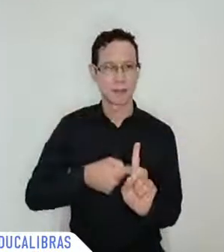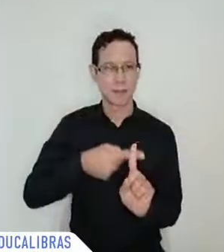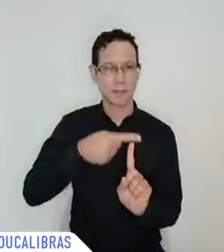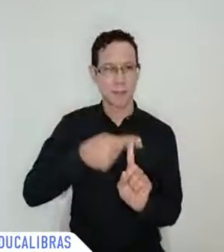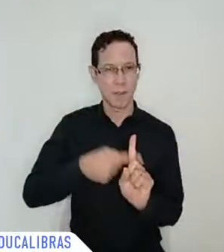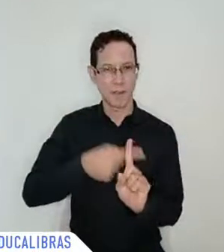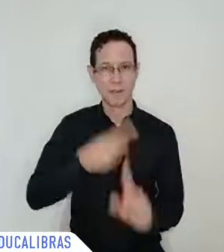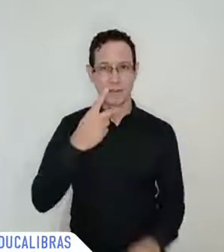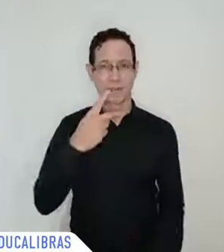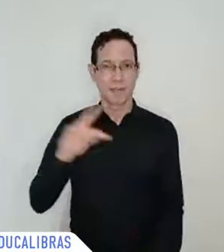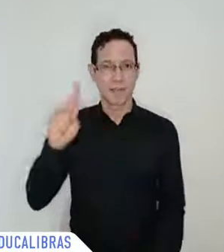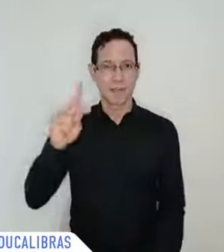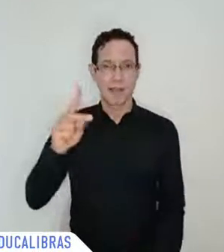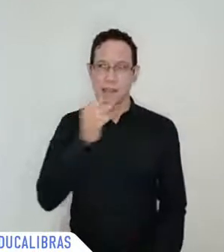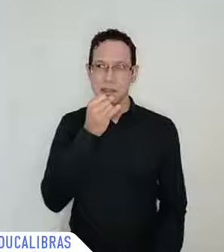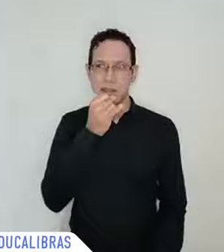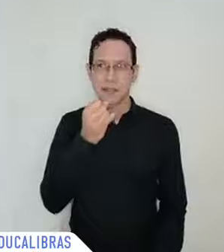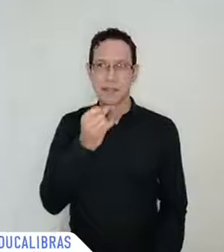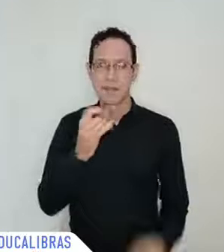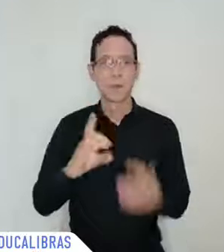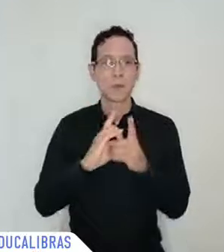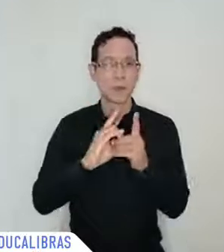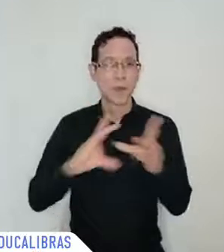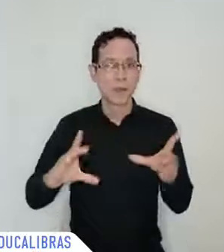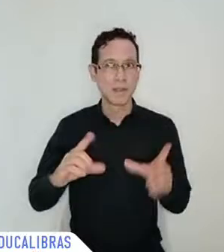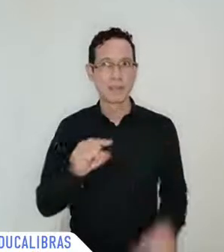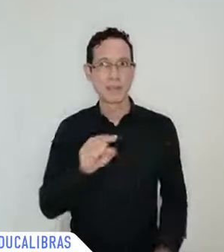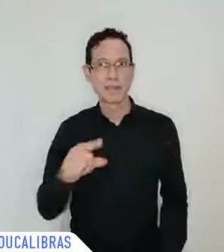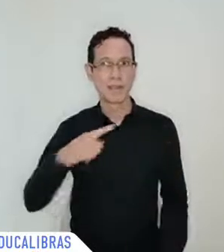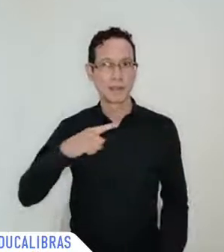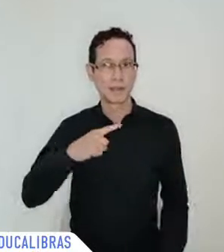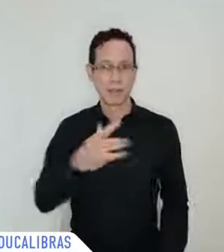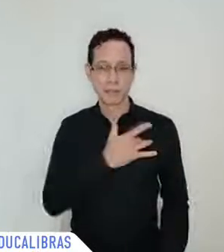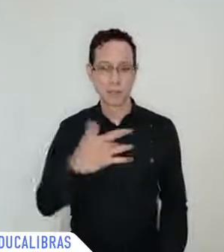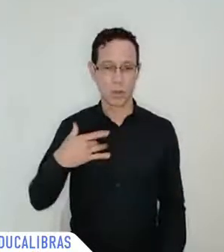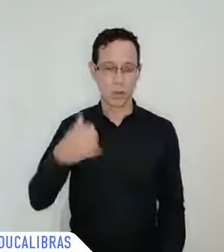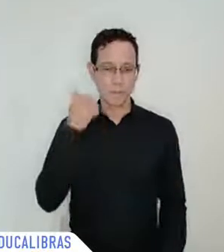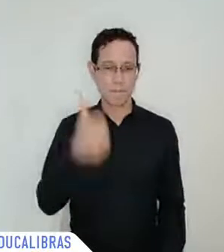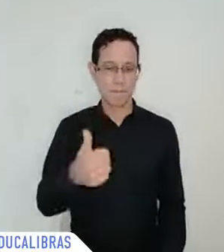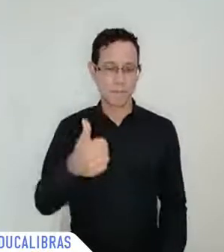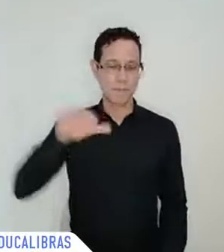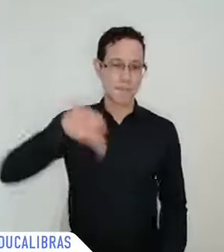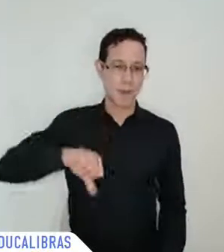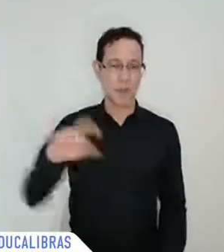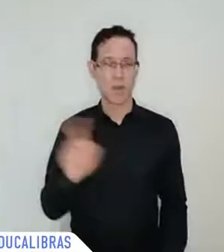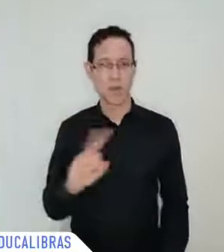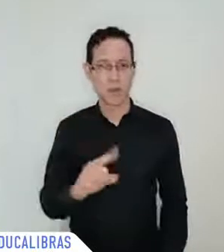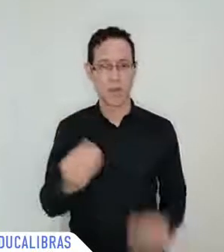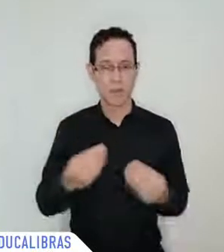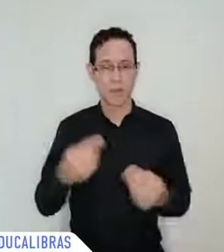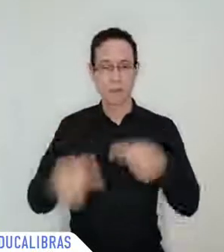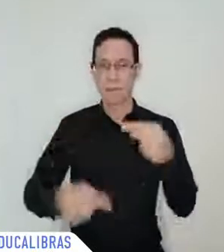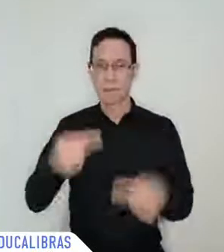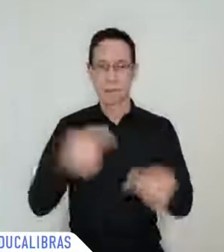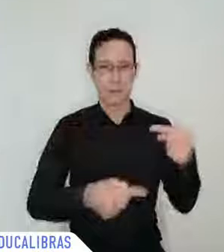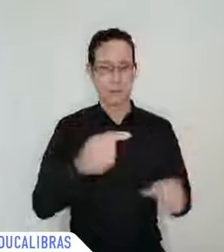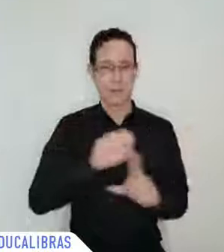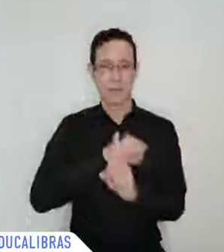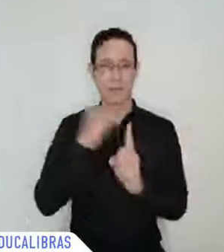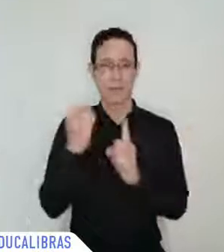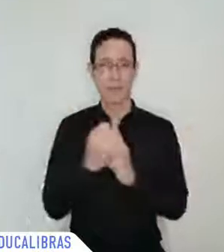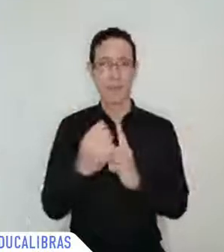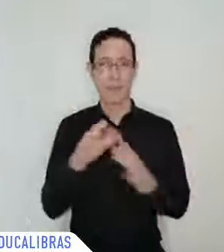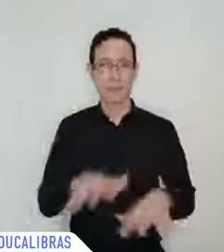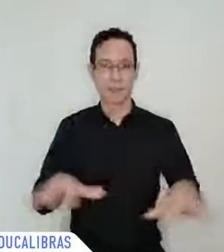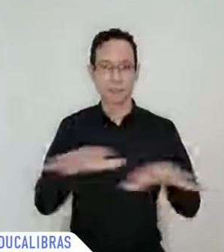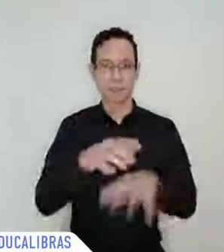it should be a thermometer of the health of democracy, which you can